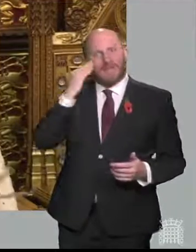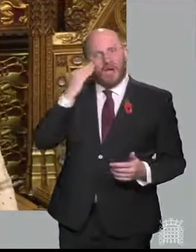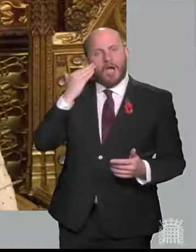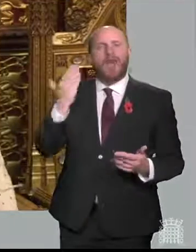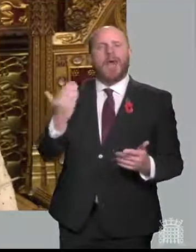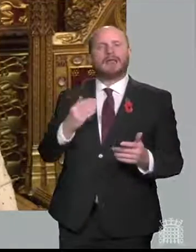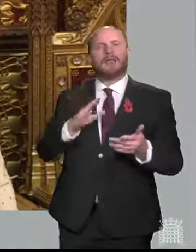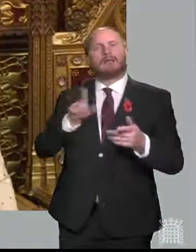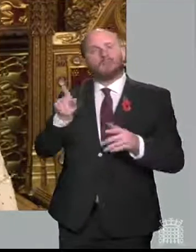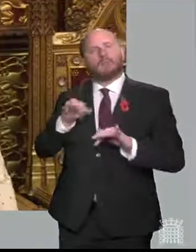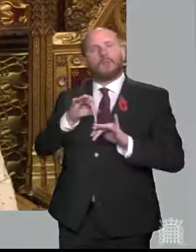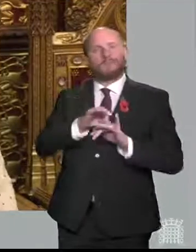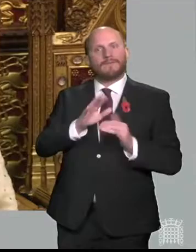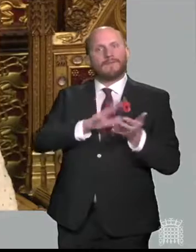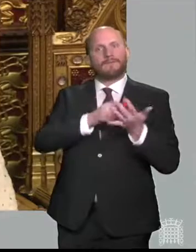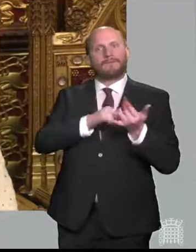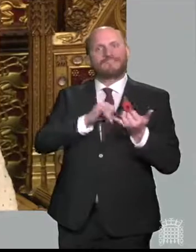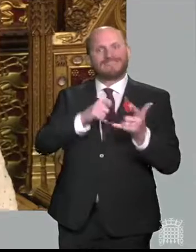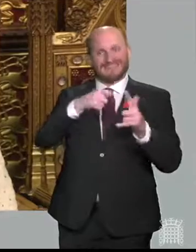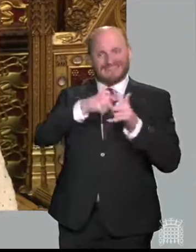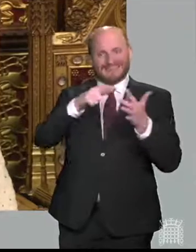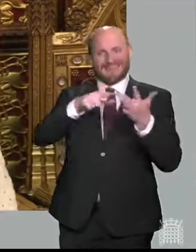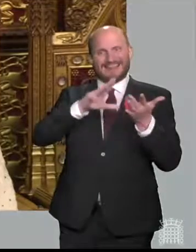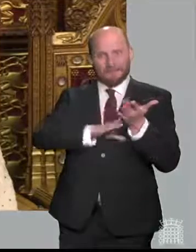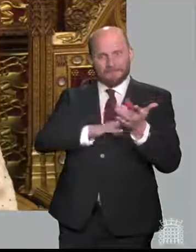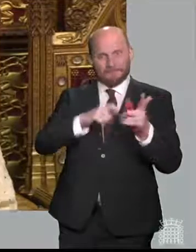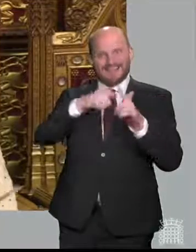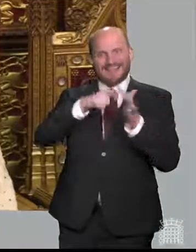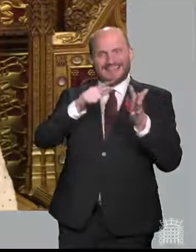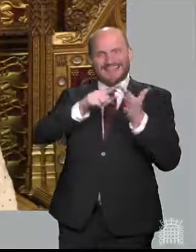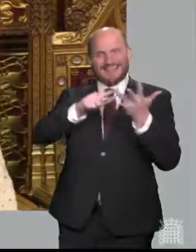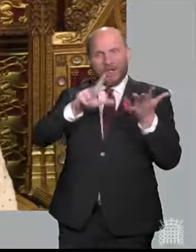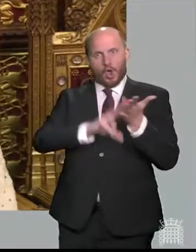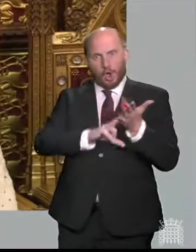for a state visit later this month.